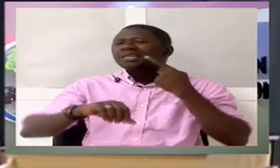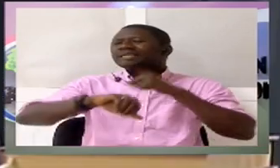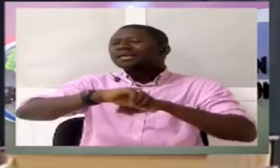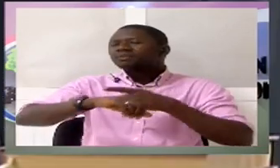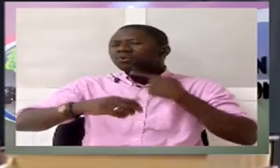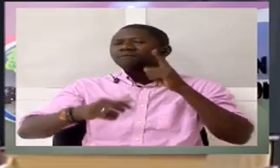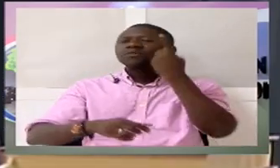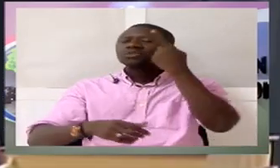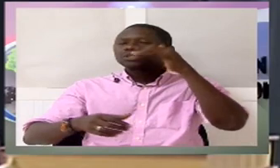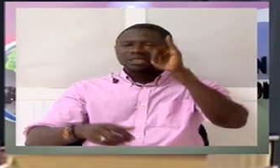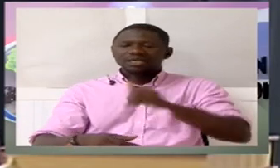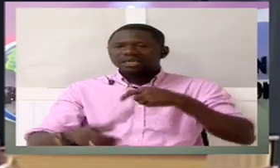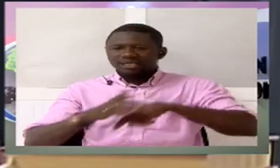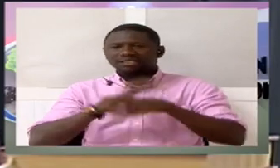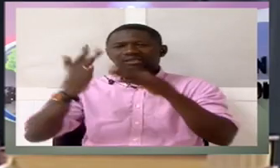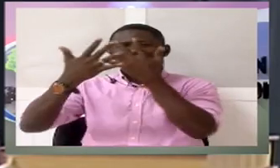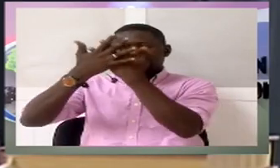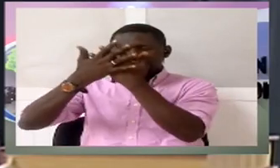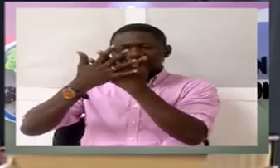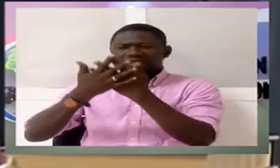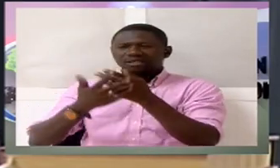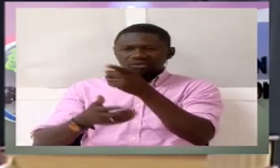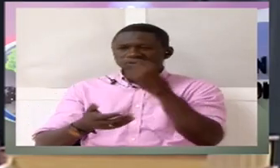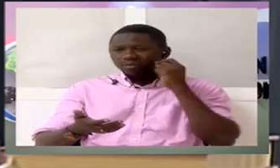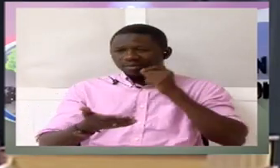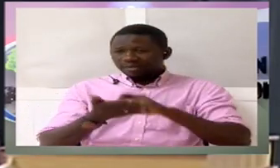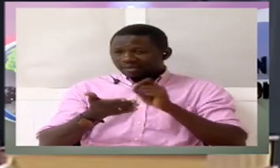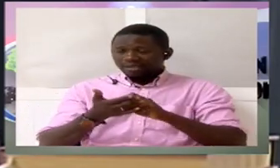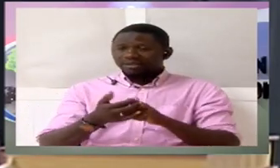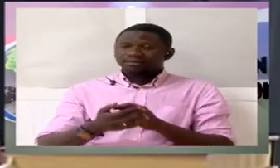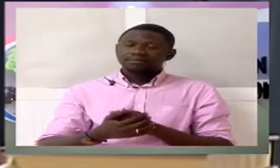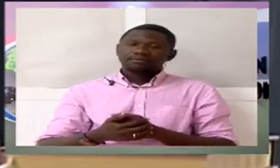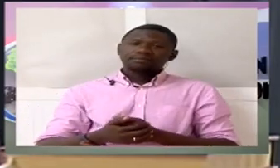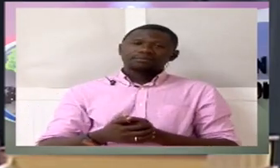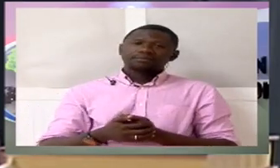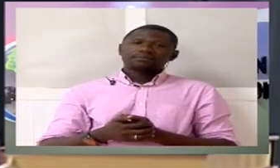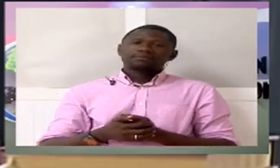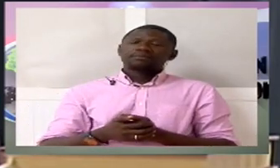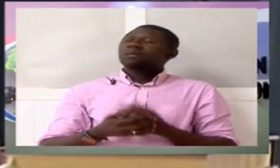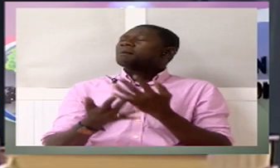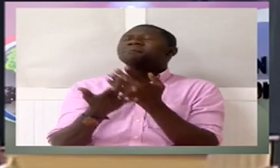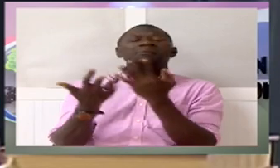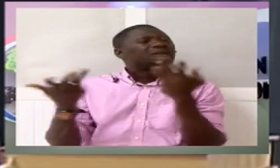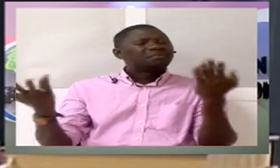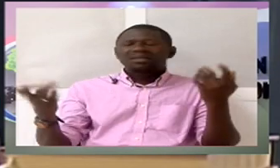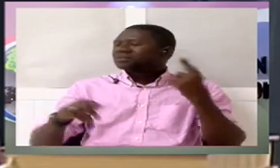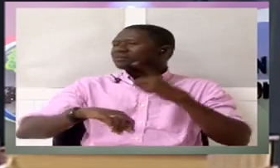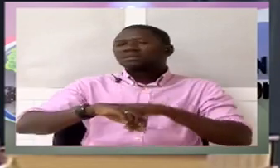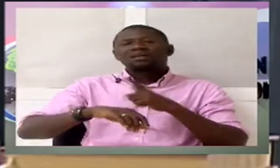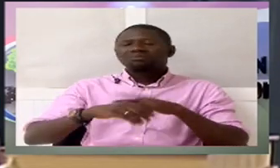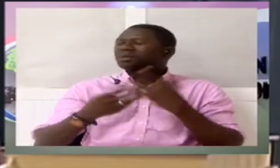nkatale numpuru kaje wosangu nyi nkono watu me ya soro nkutake. Sinya jama. Many times.